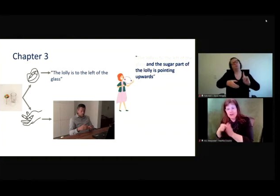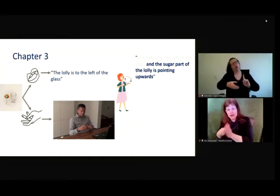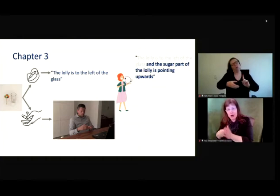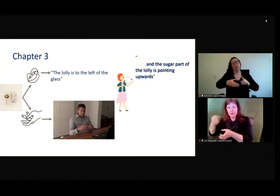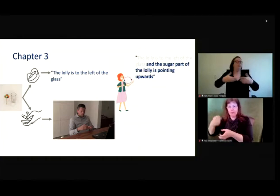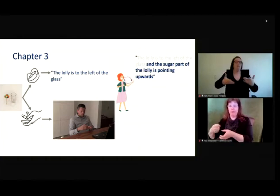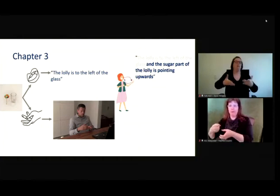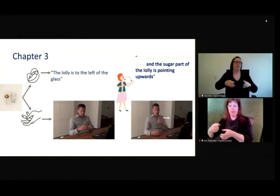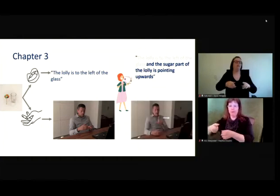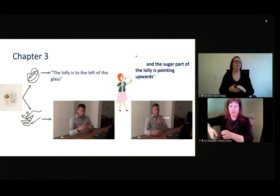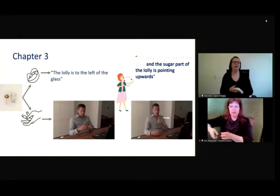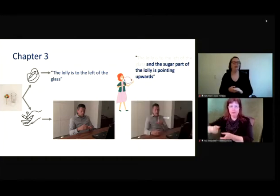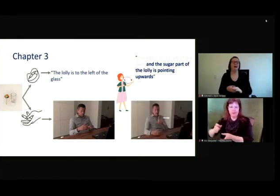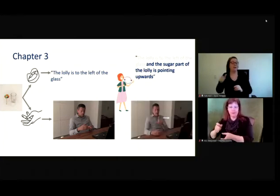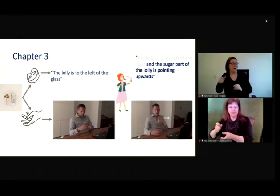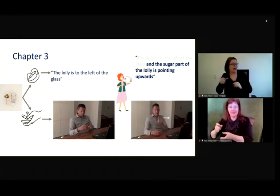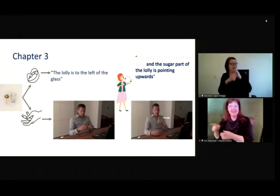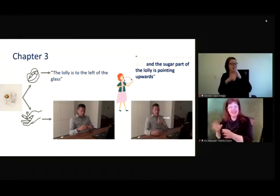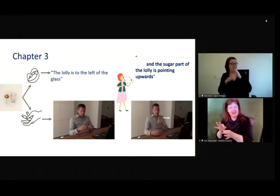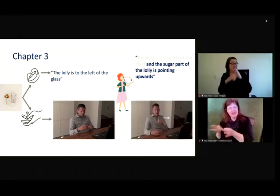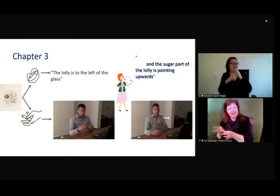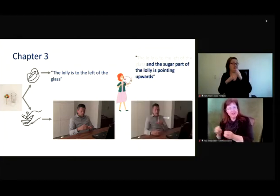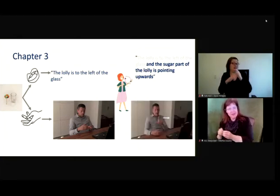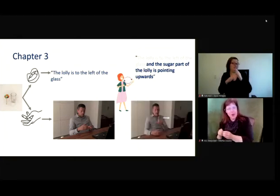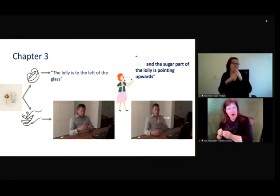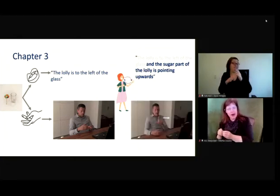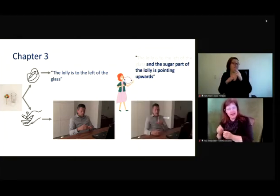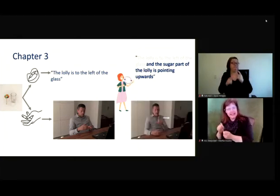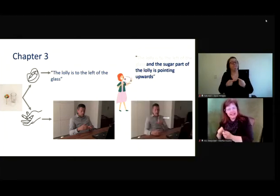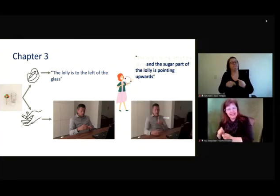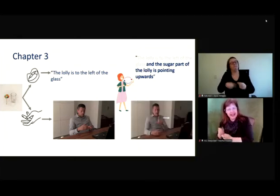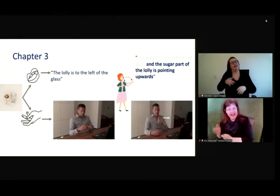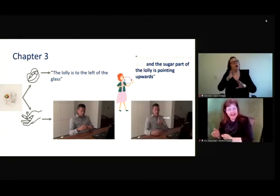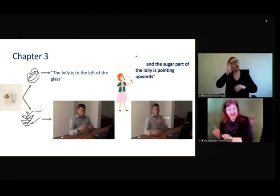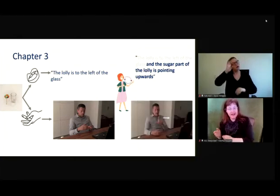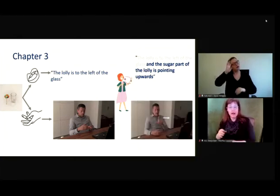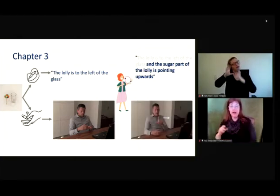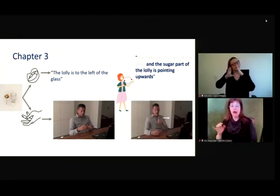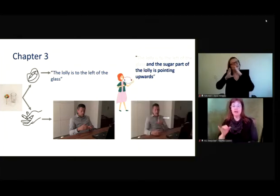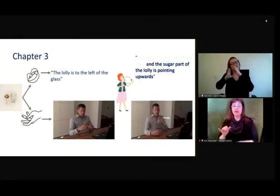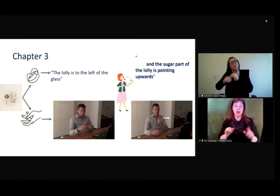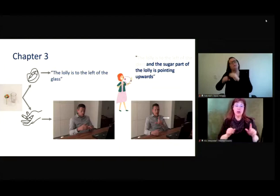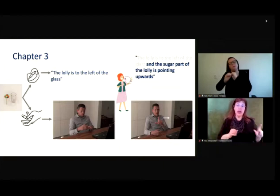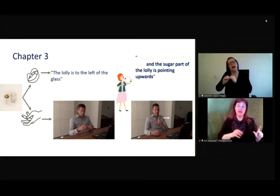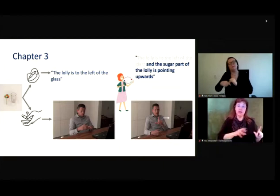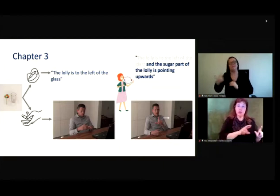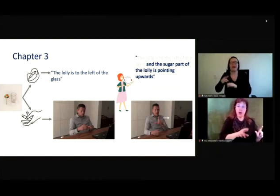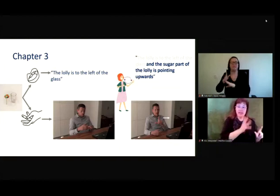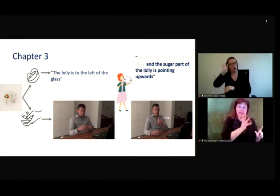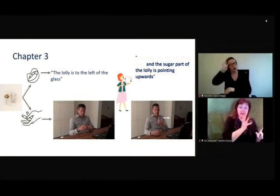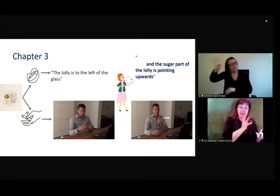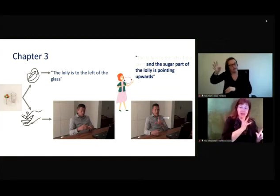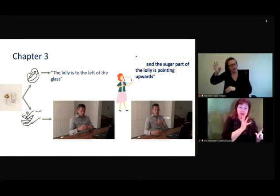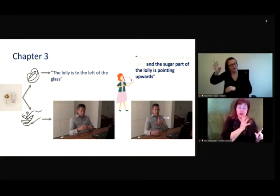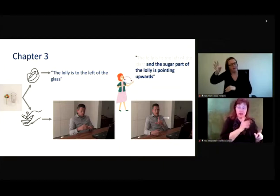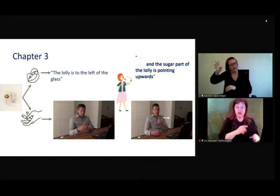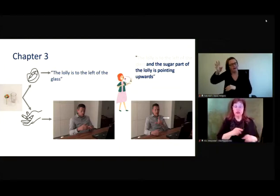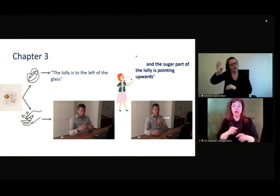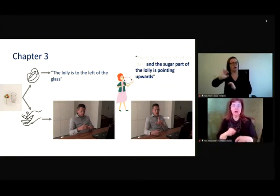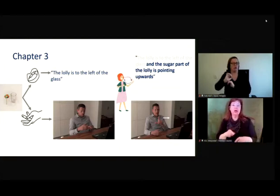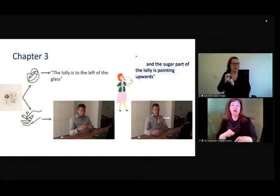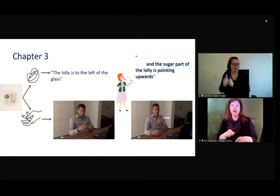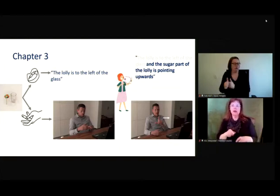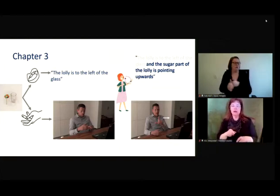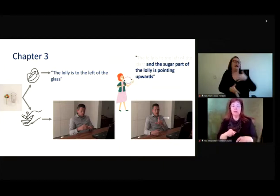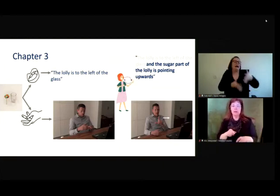In return, using more arbitrary forms like left or right in speech made sign less elaborate about how objects